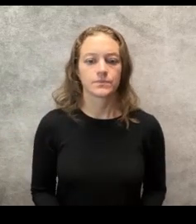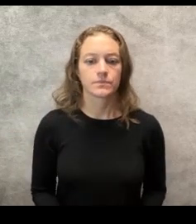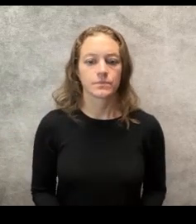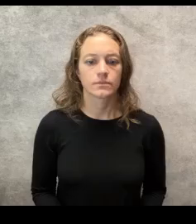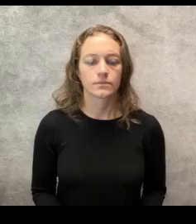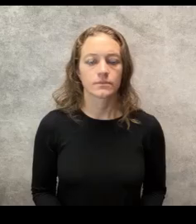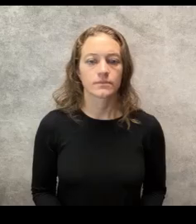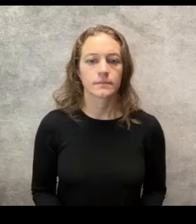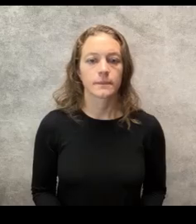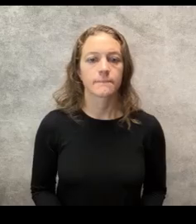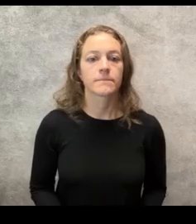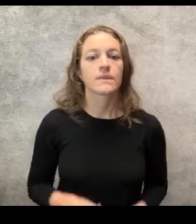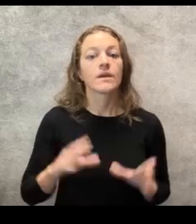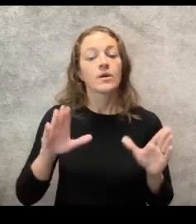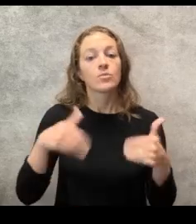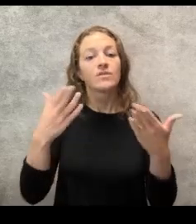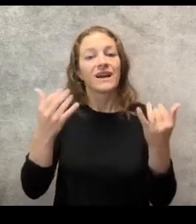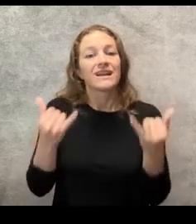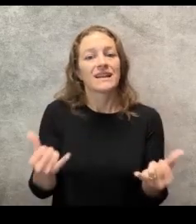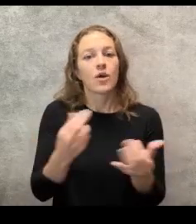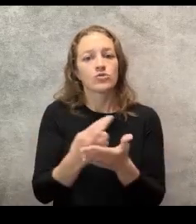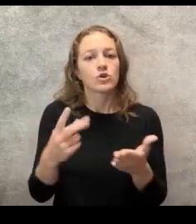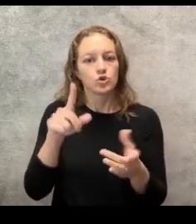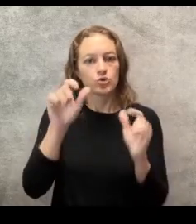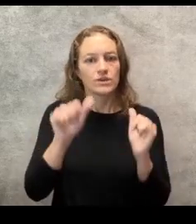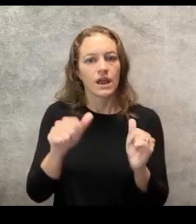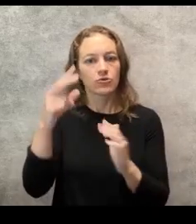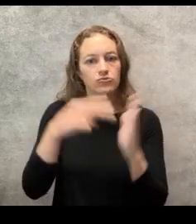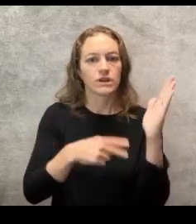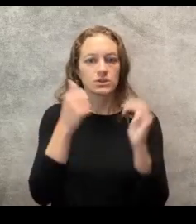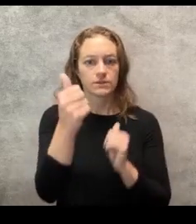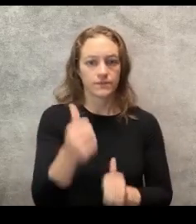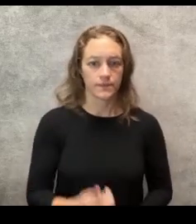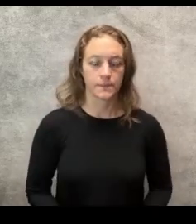are some resources for your review.